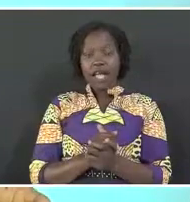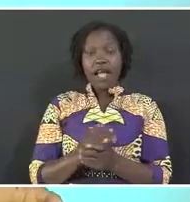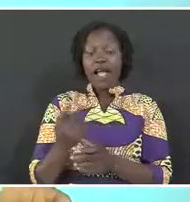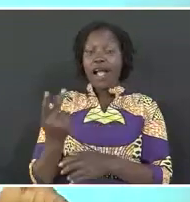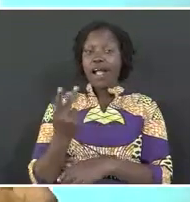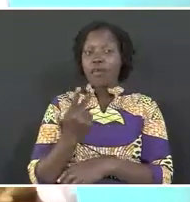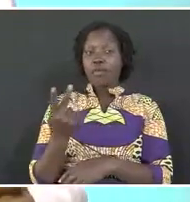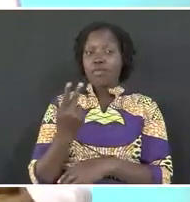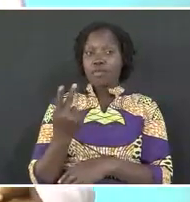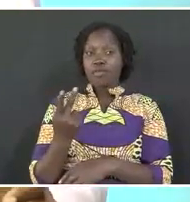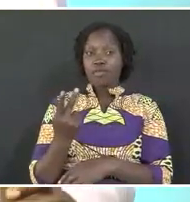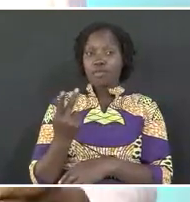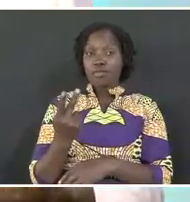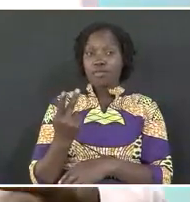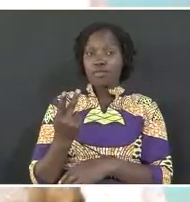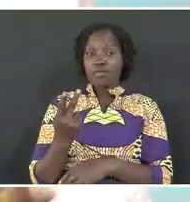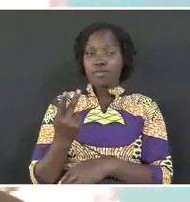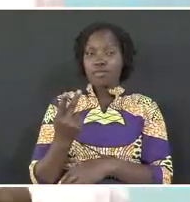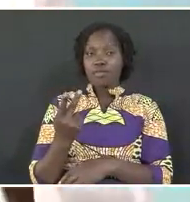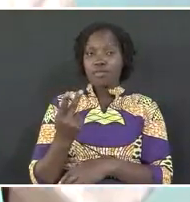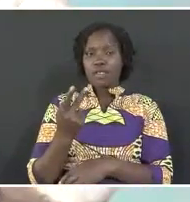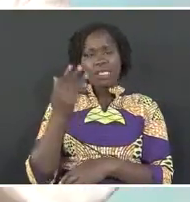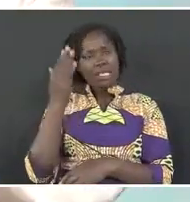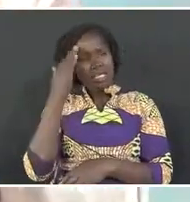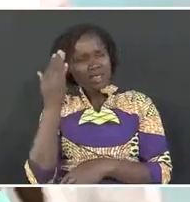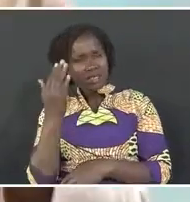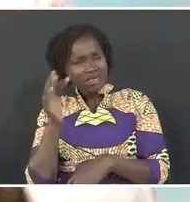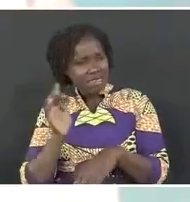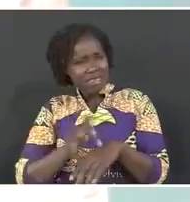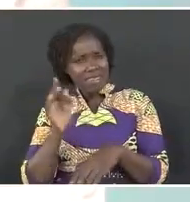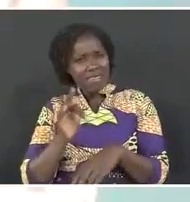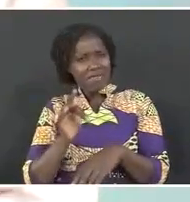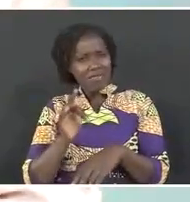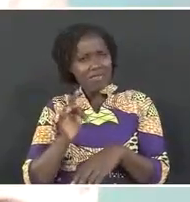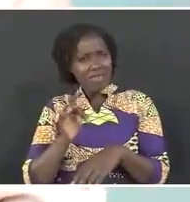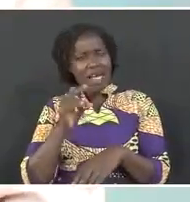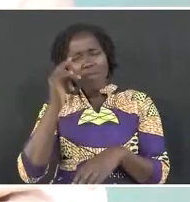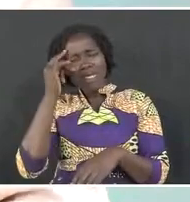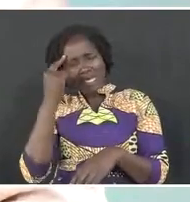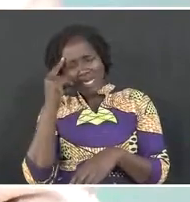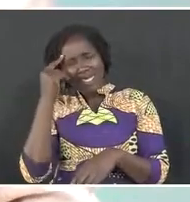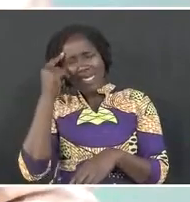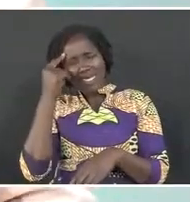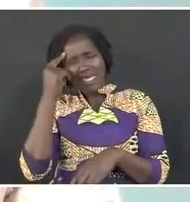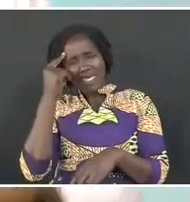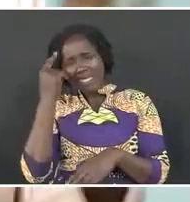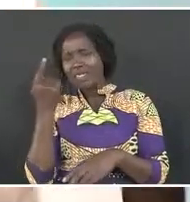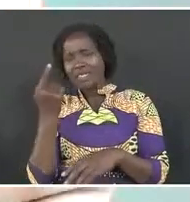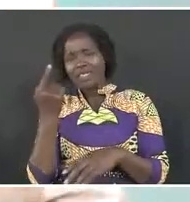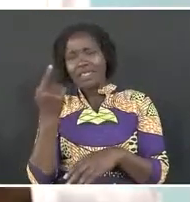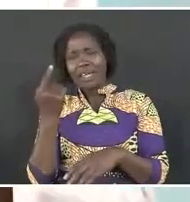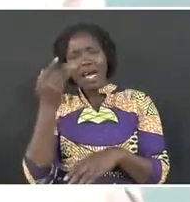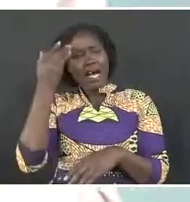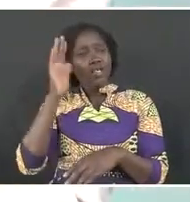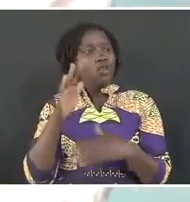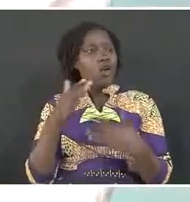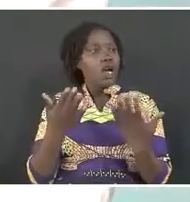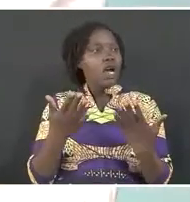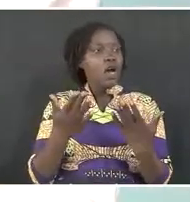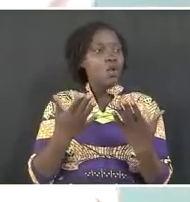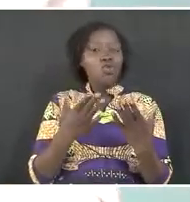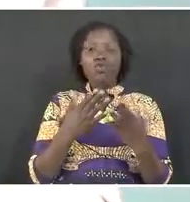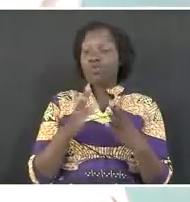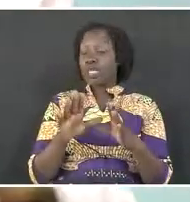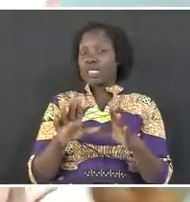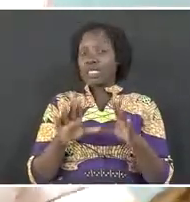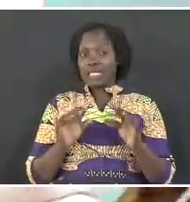couples, I know this is sensitive, and that's why I've been thinking about it very deeply. I don't know how you will take